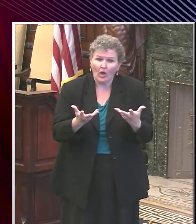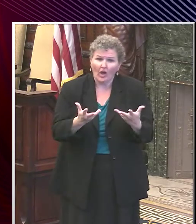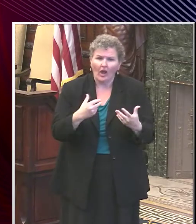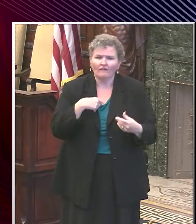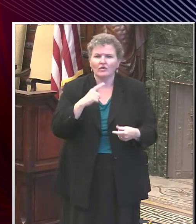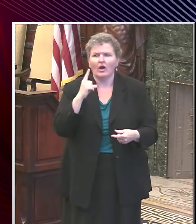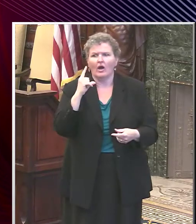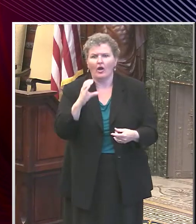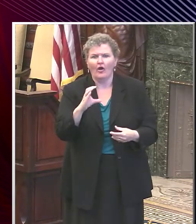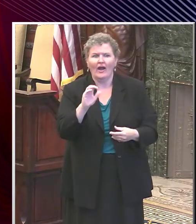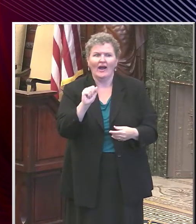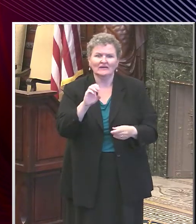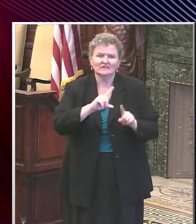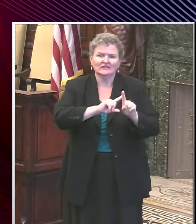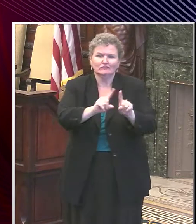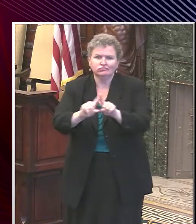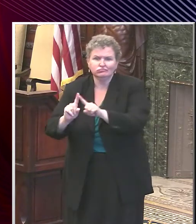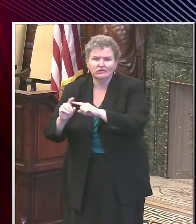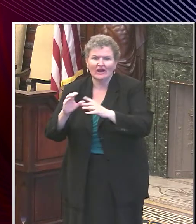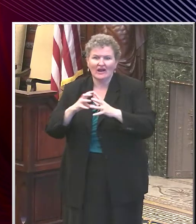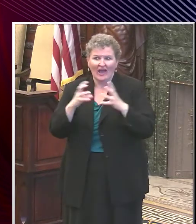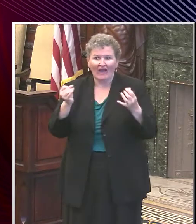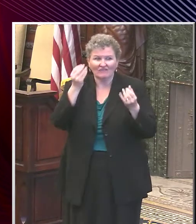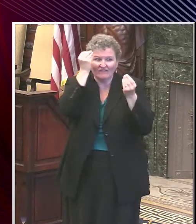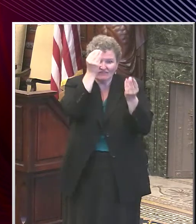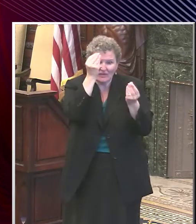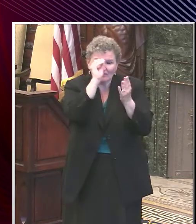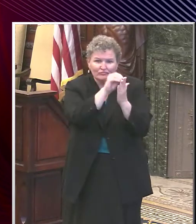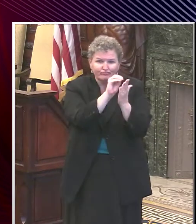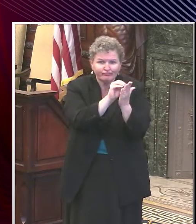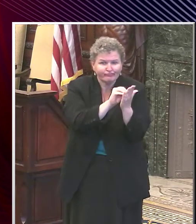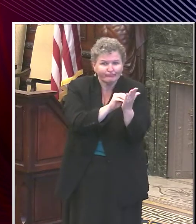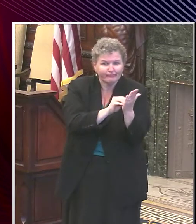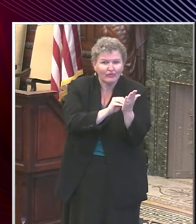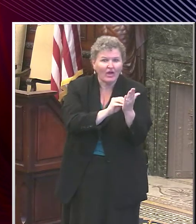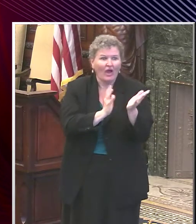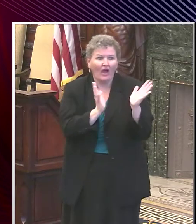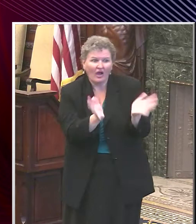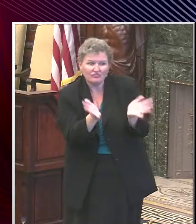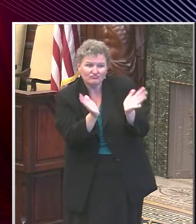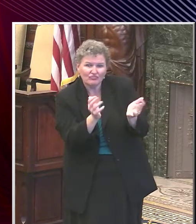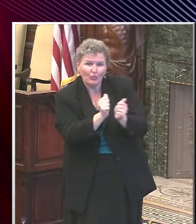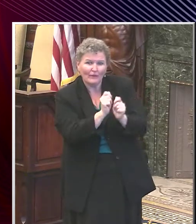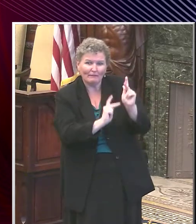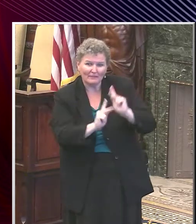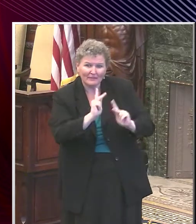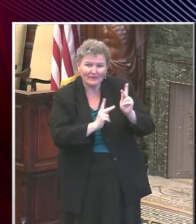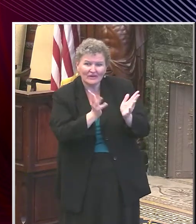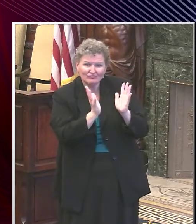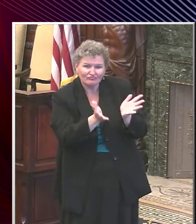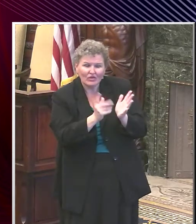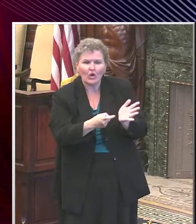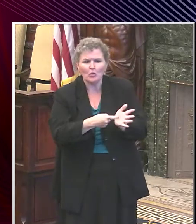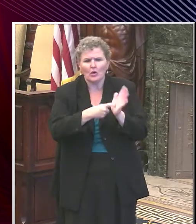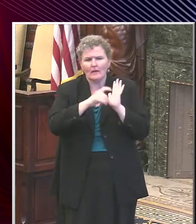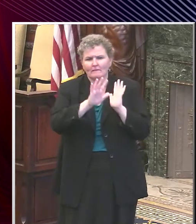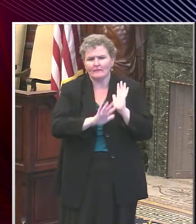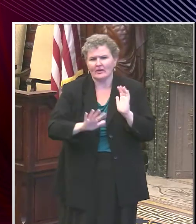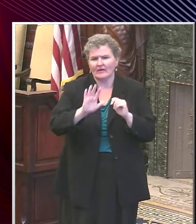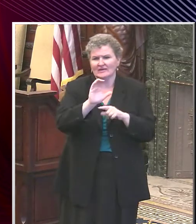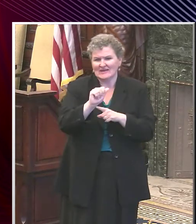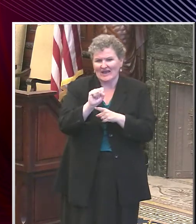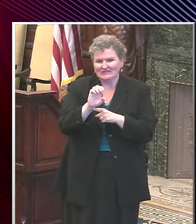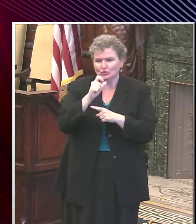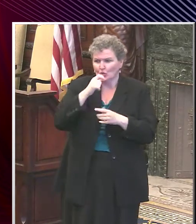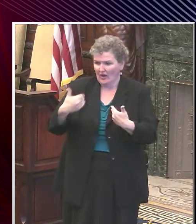requires managing very large amount of information, and there's a lot of communication with many people as part of it. It requires the cases and the contacts